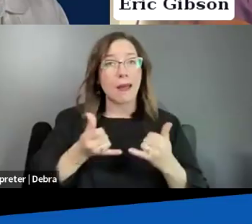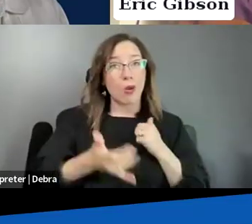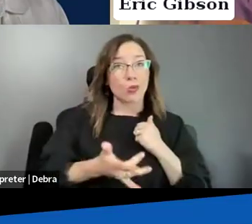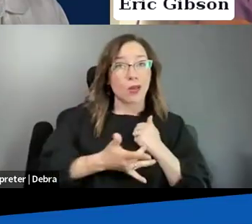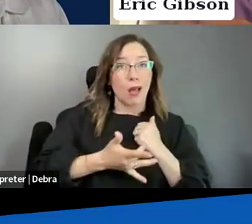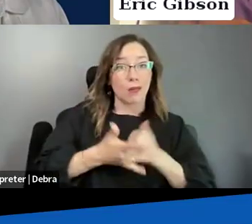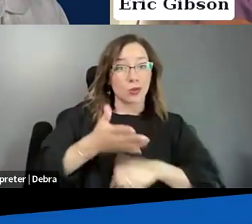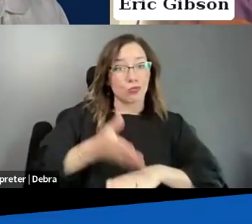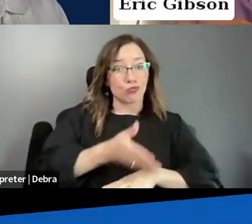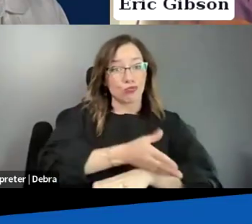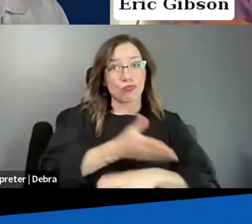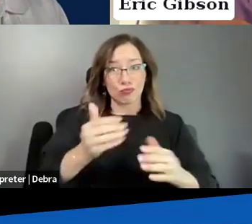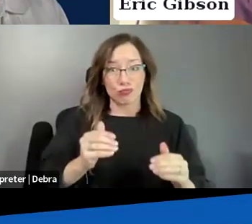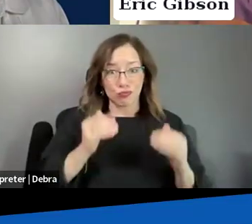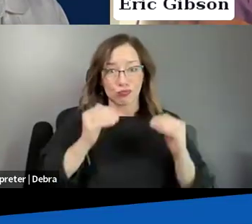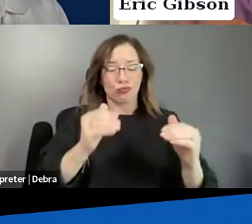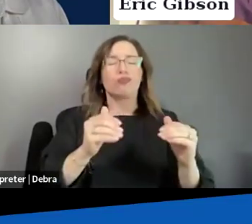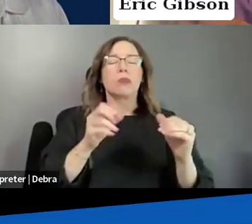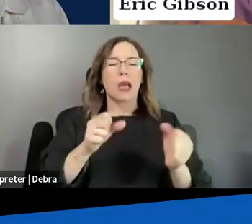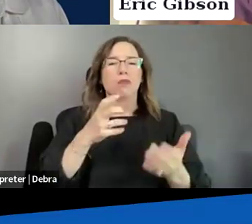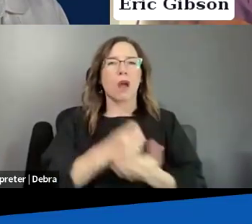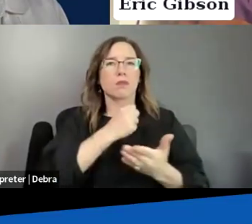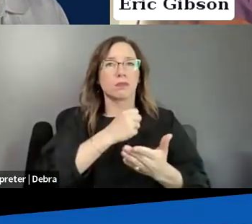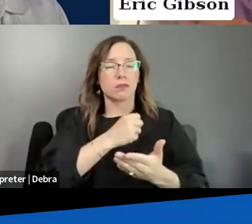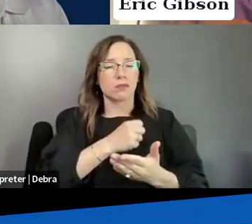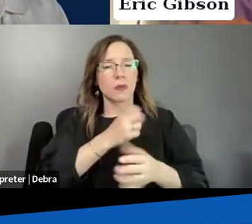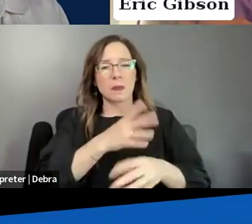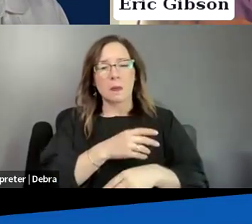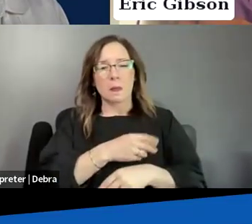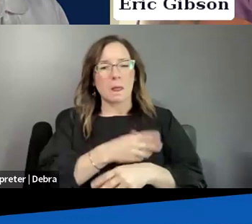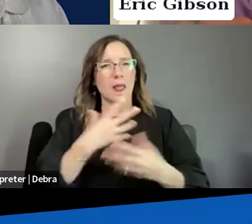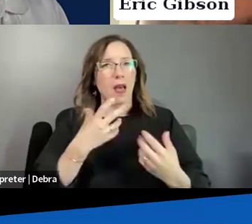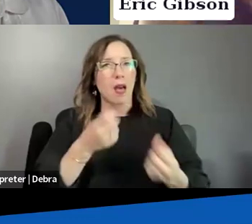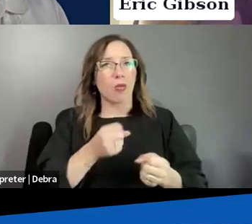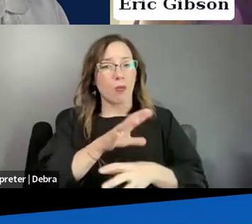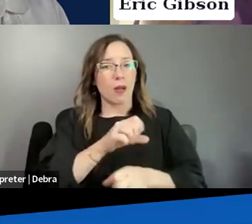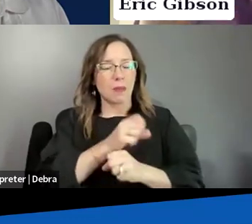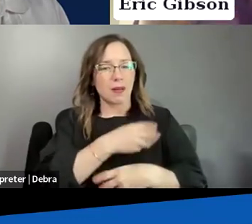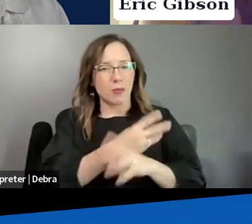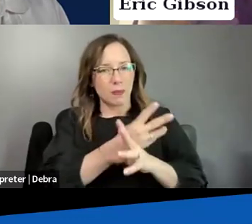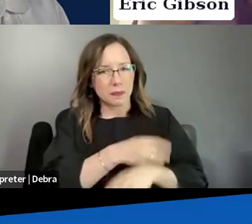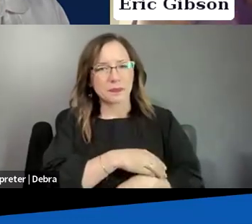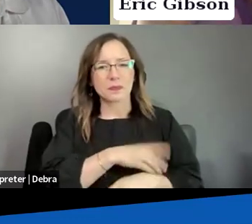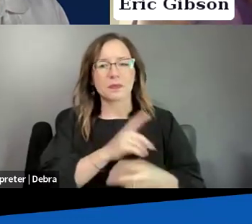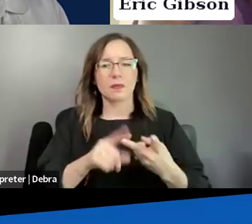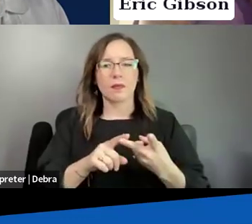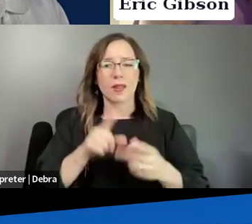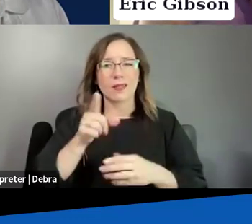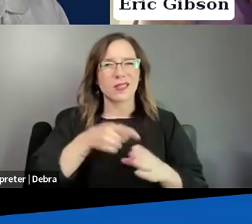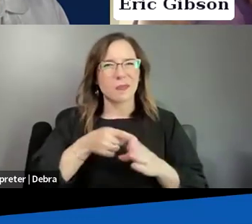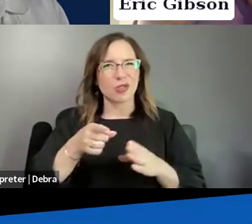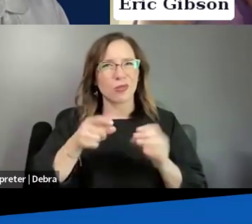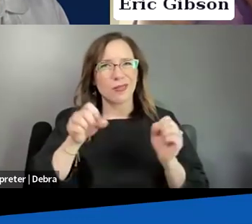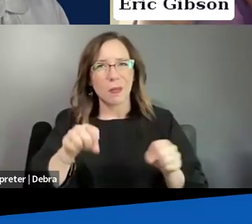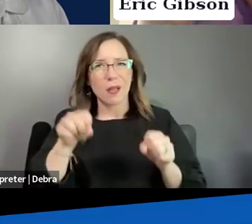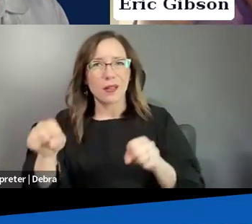the technology that's out there for telehealth visits, for that kind of specialized